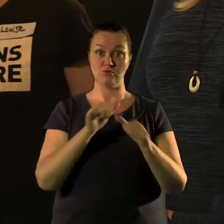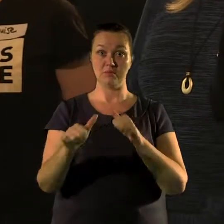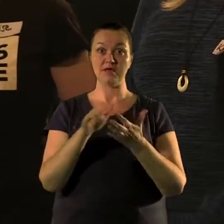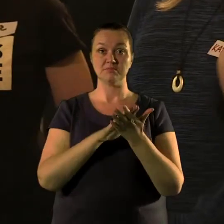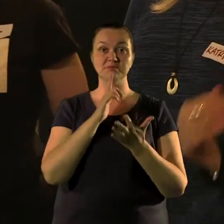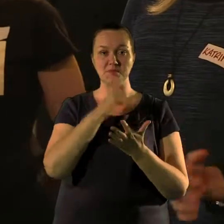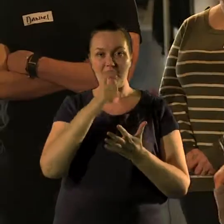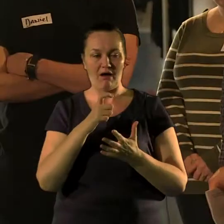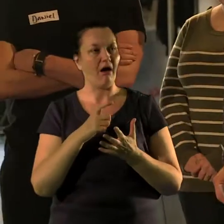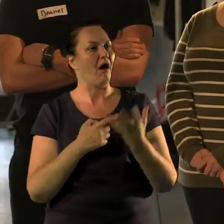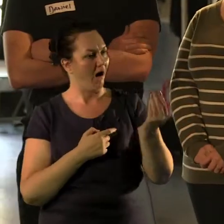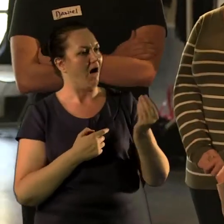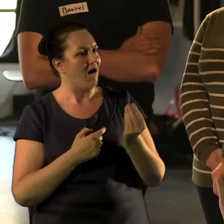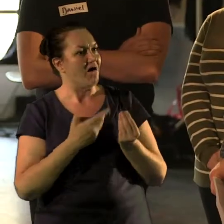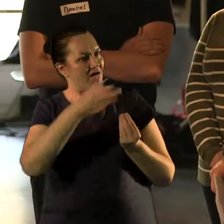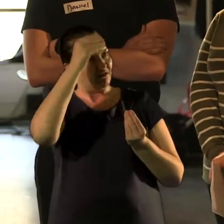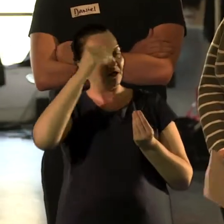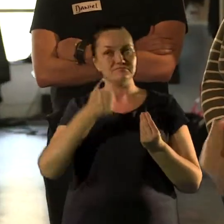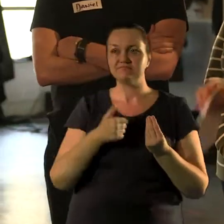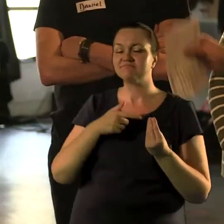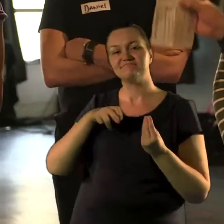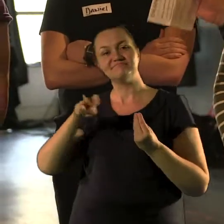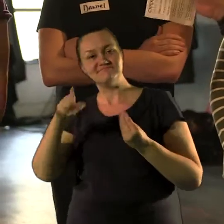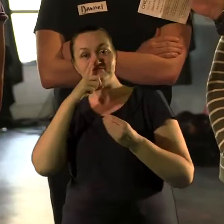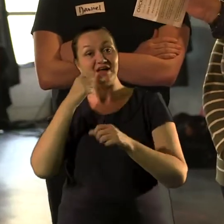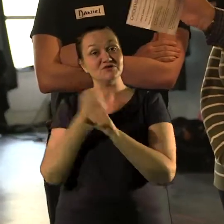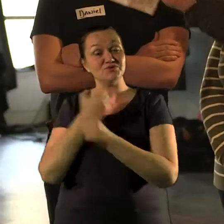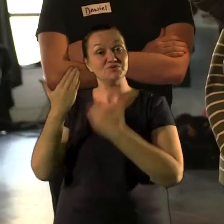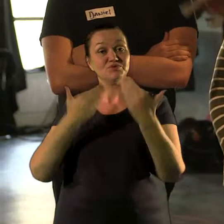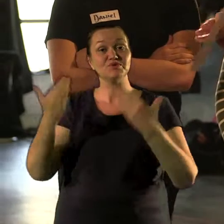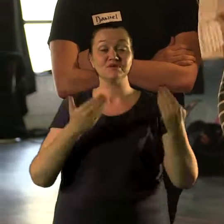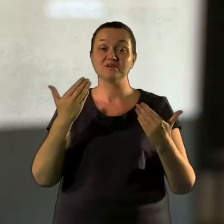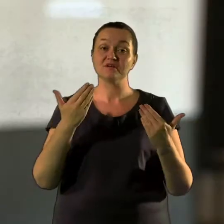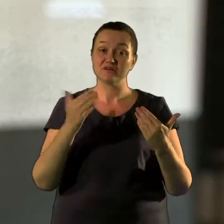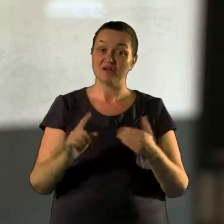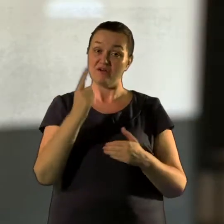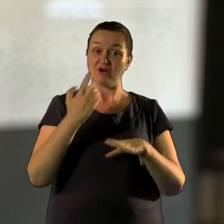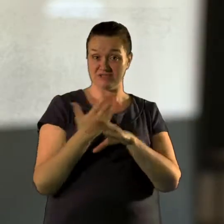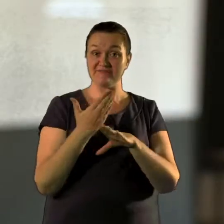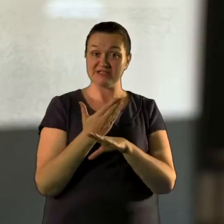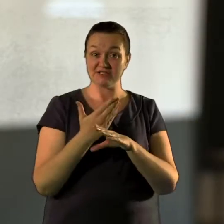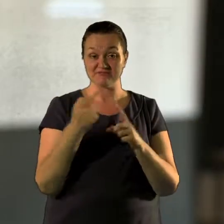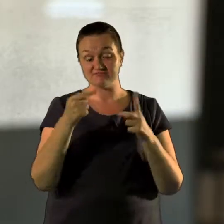think, I can do this. The first activities was almost connected to